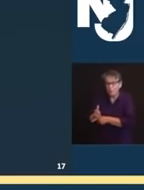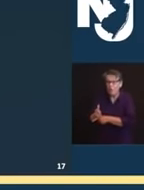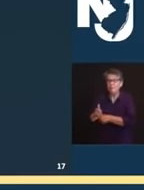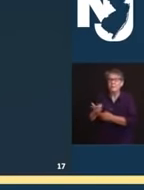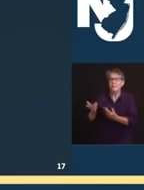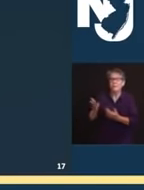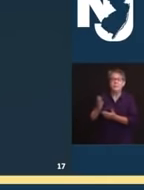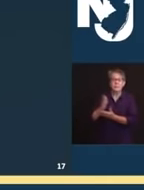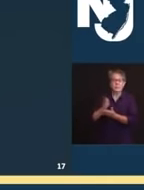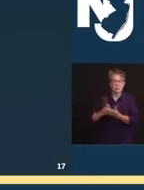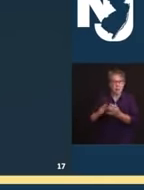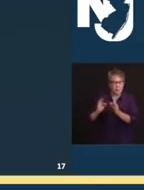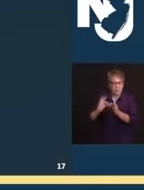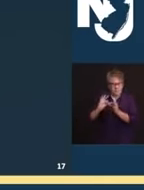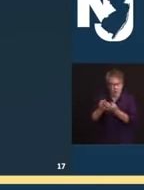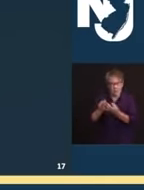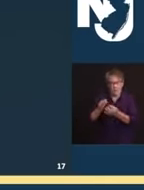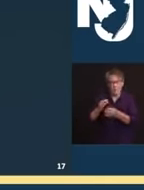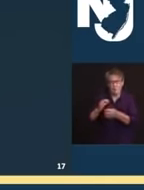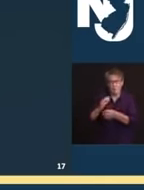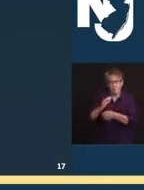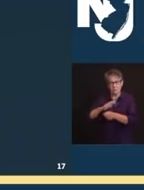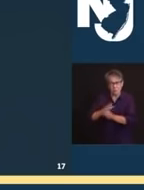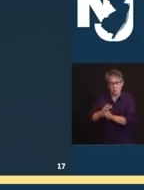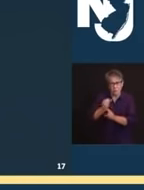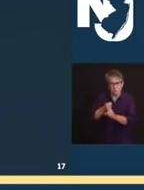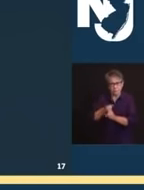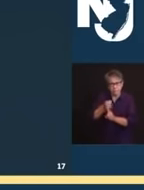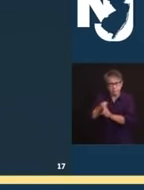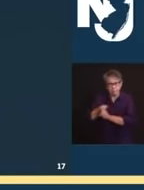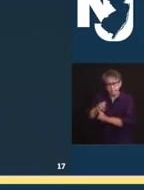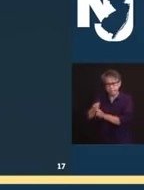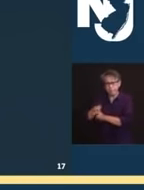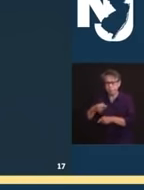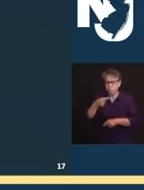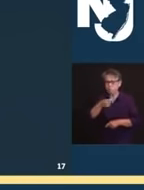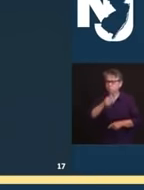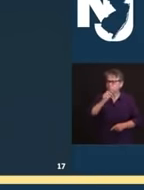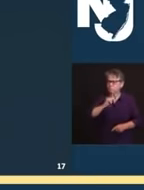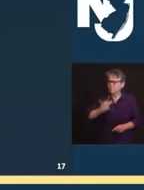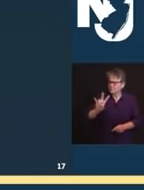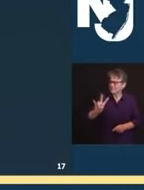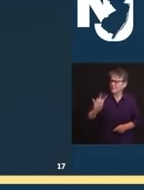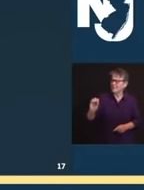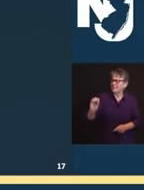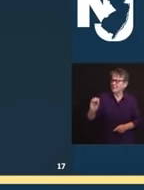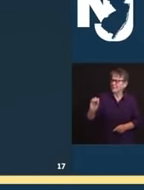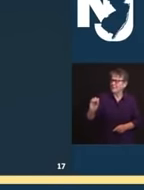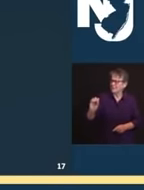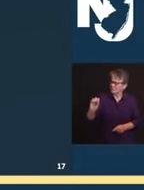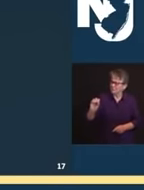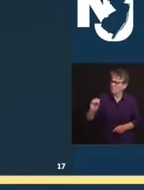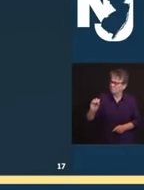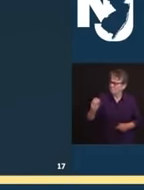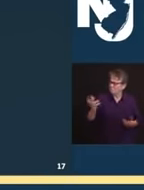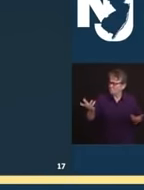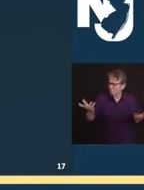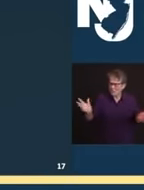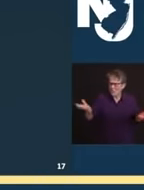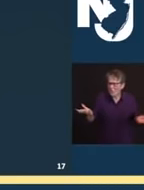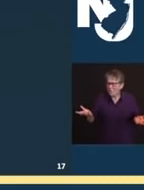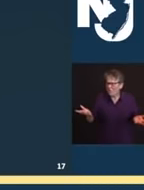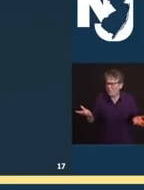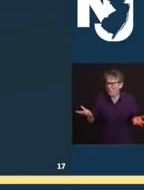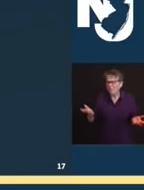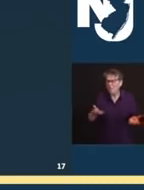only 70 years old. We thank her for her career of service to the youth of Passaic County, and may God bless and watch over her